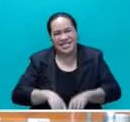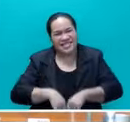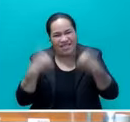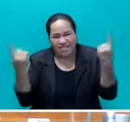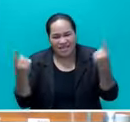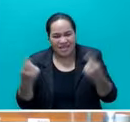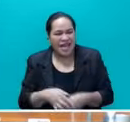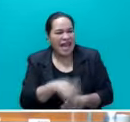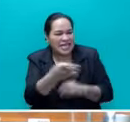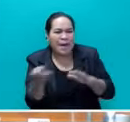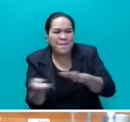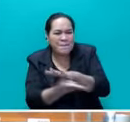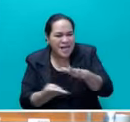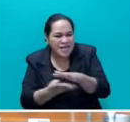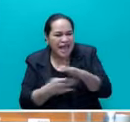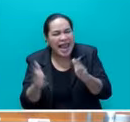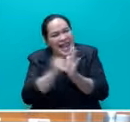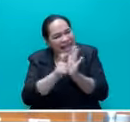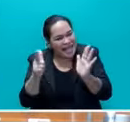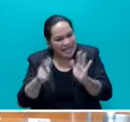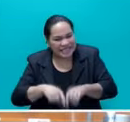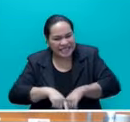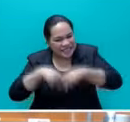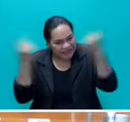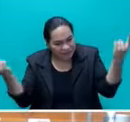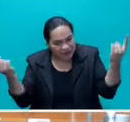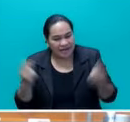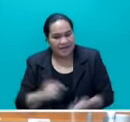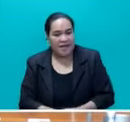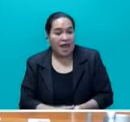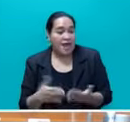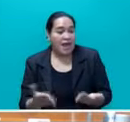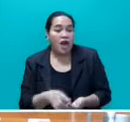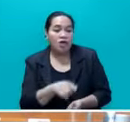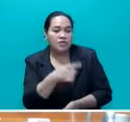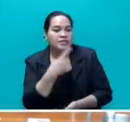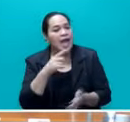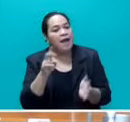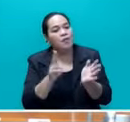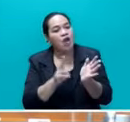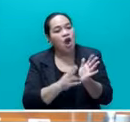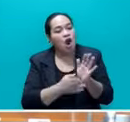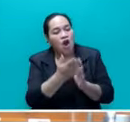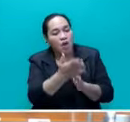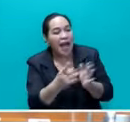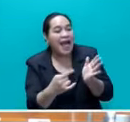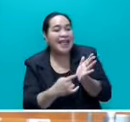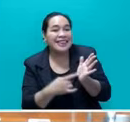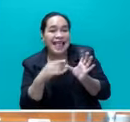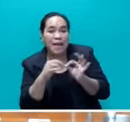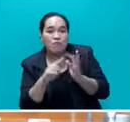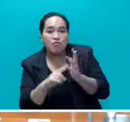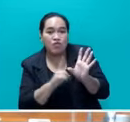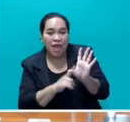a fundamental legal difference. And he's saying, now, Honorable Tambuya, you should be objecting to what he said. He's now